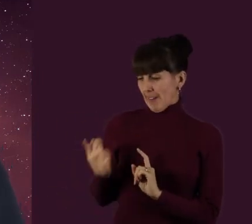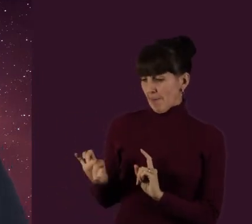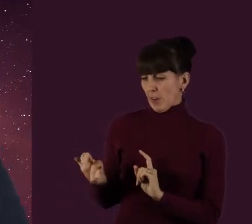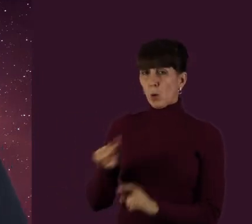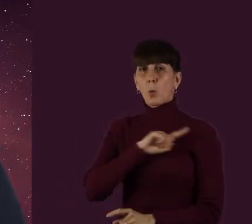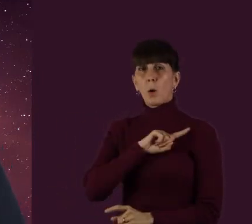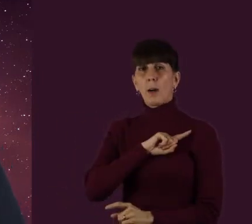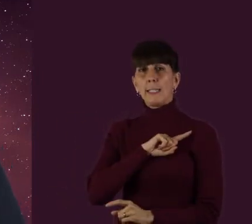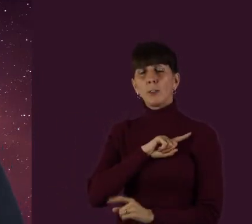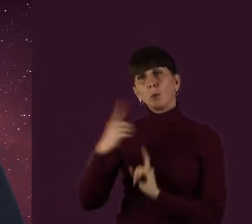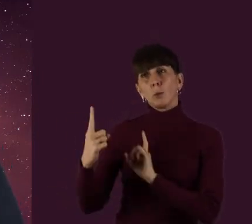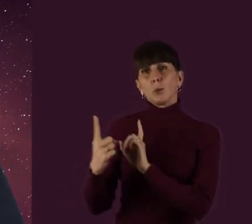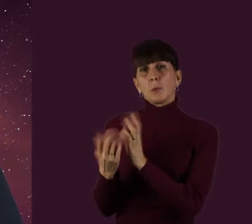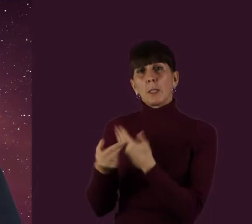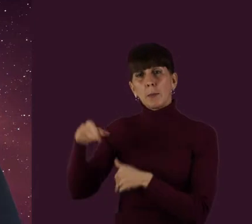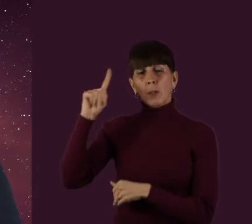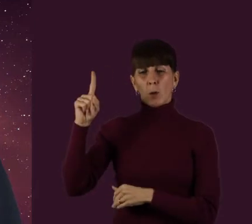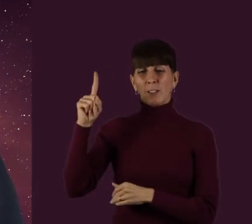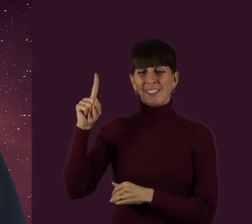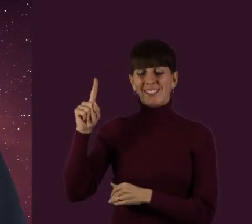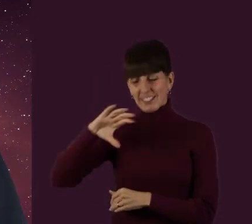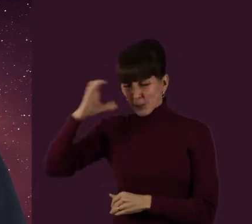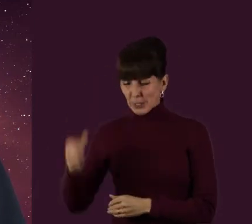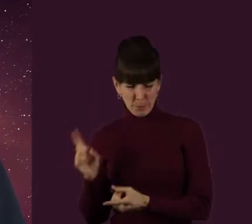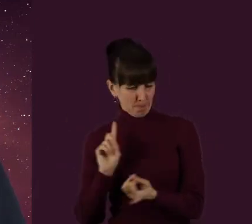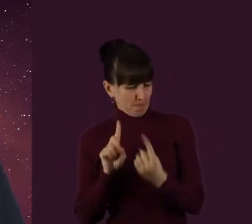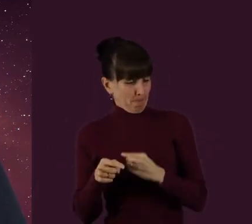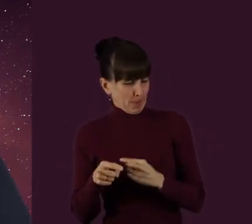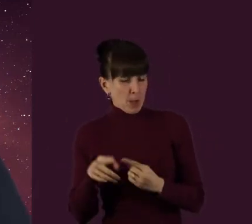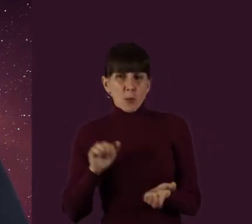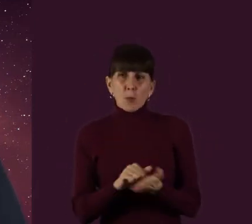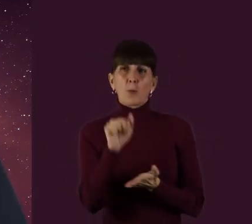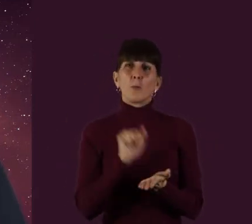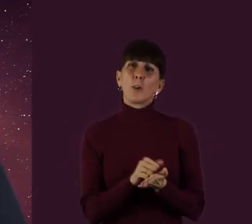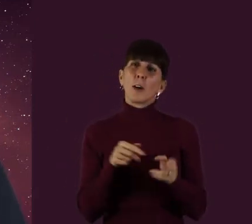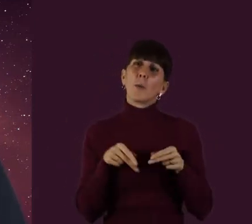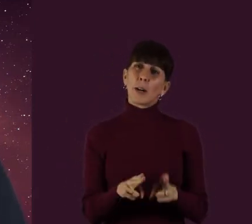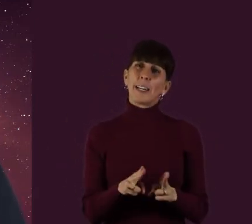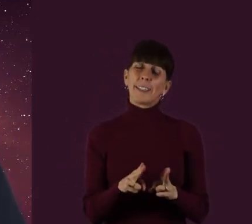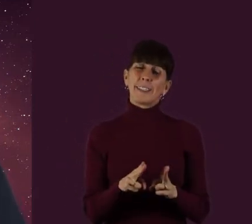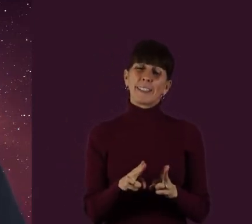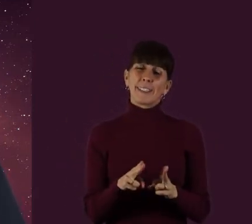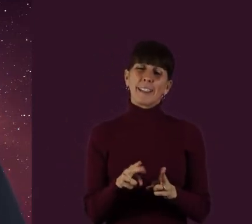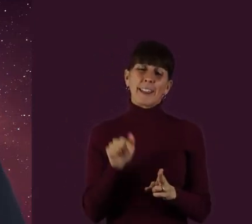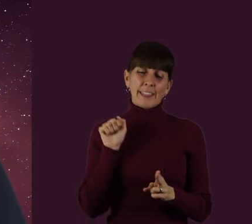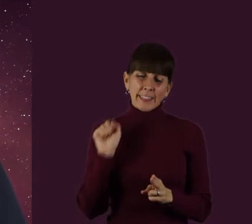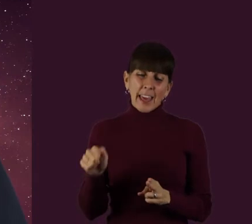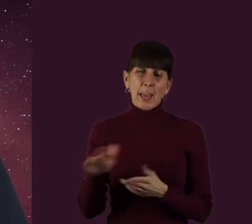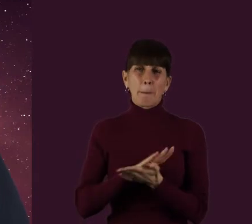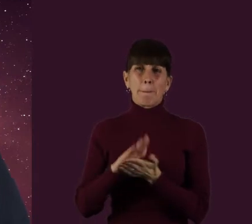respond positively and they go, and they have an unremarkable and yet powerful encounter with God.